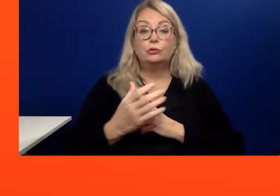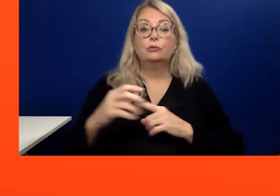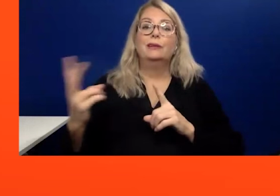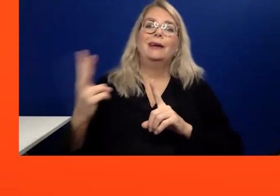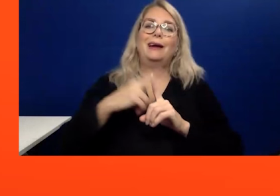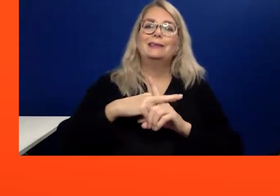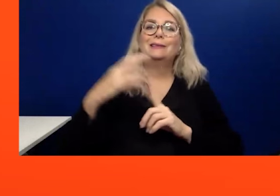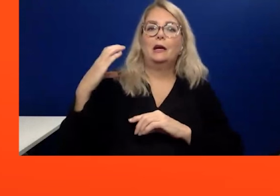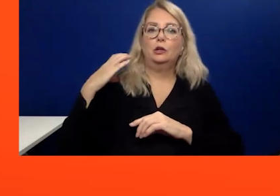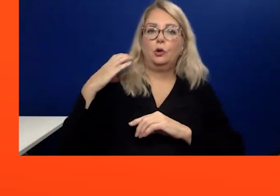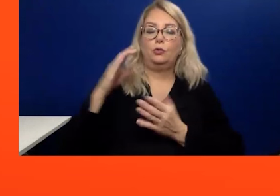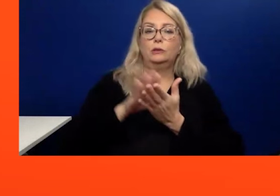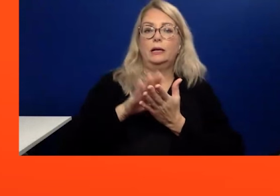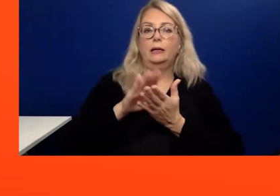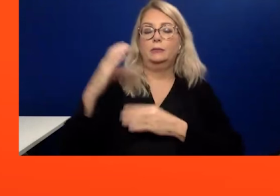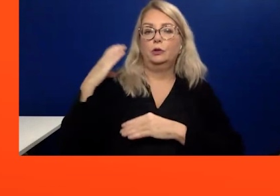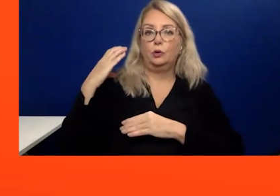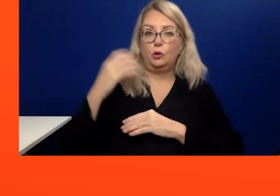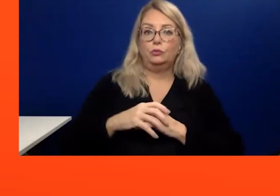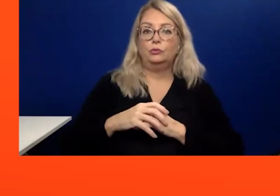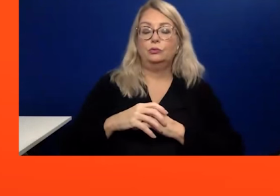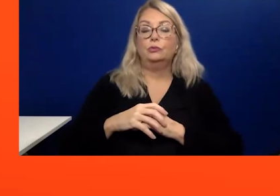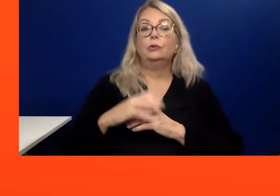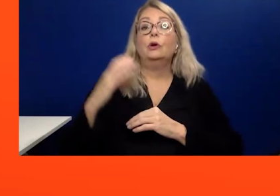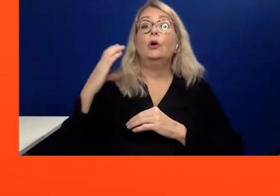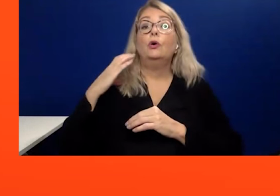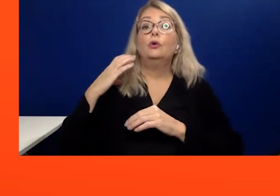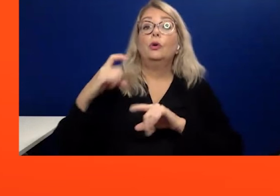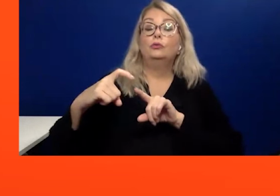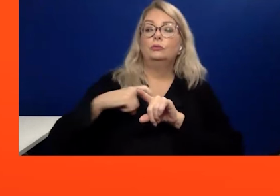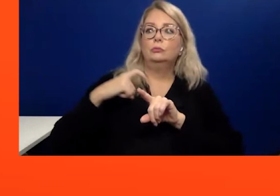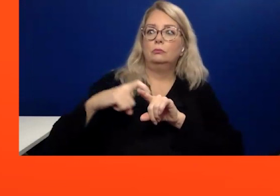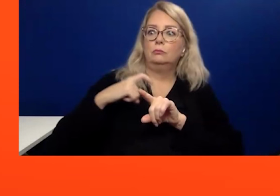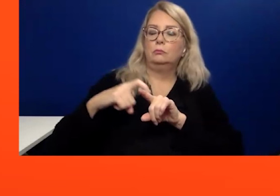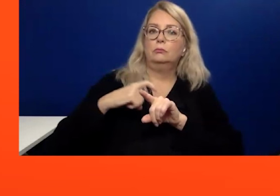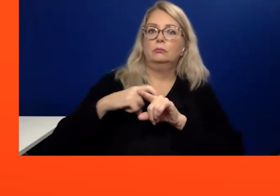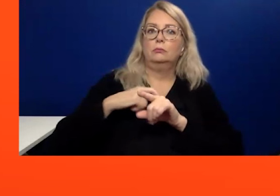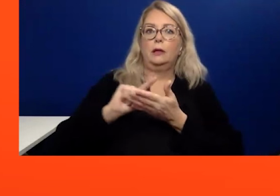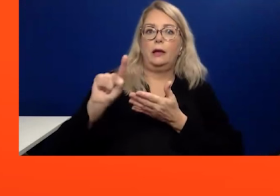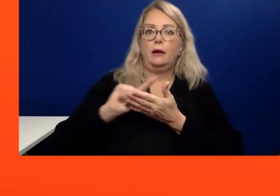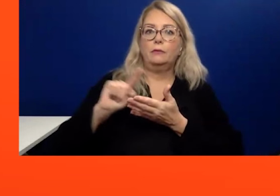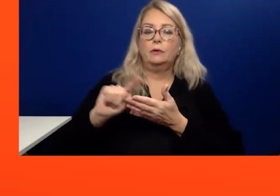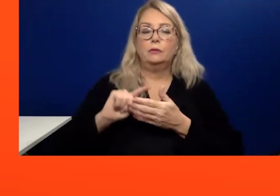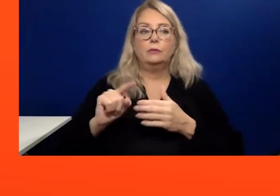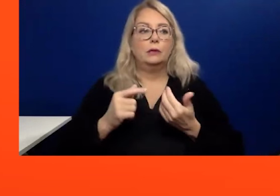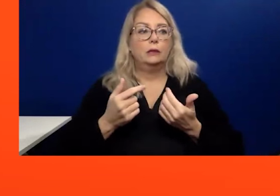an academic coach. The academic coach would call me every week. How's it going?